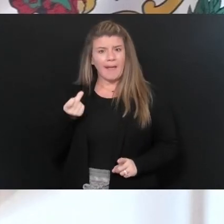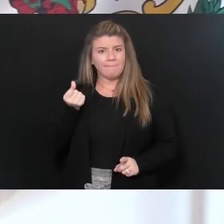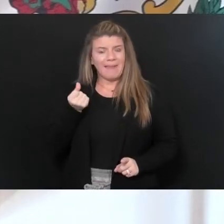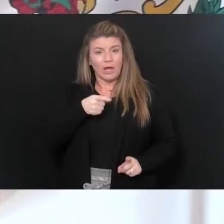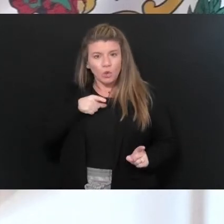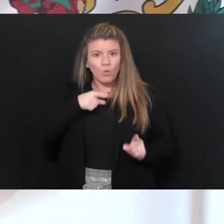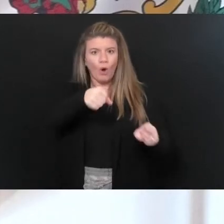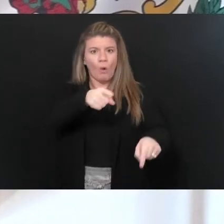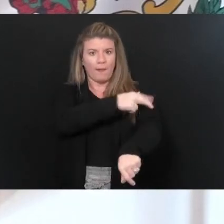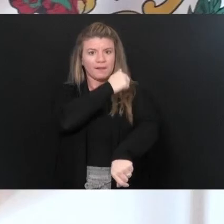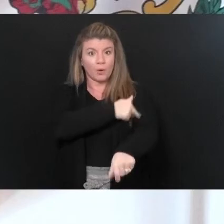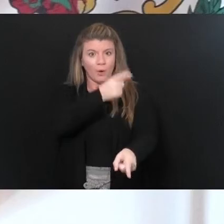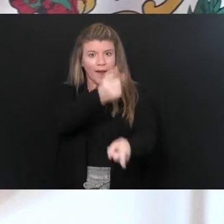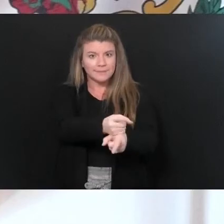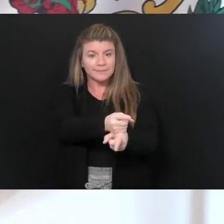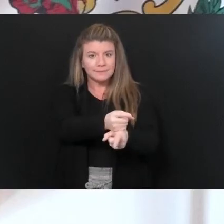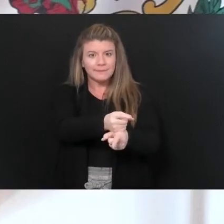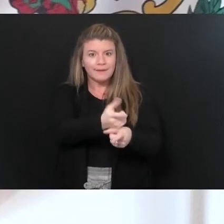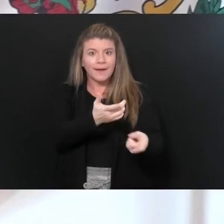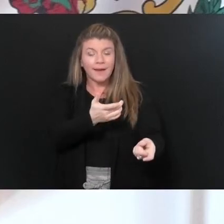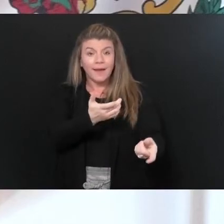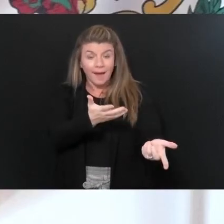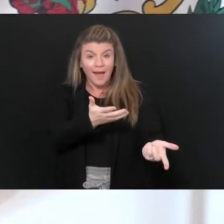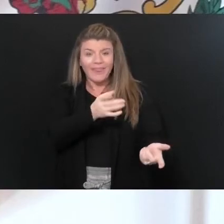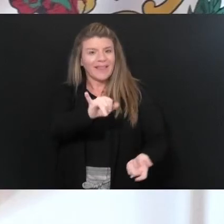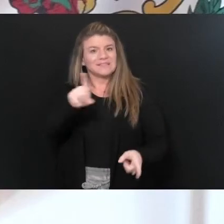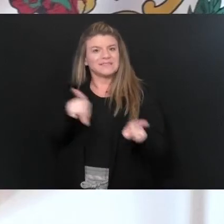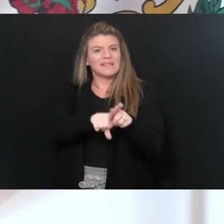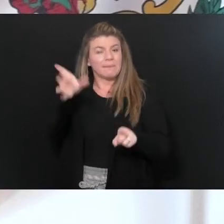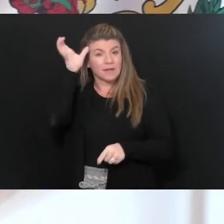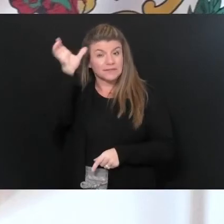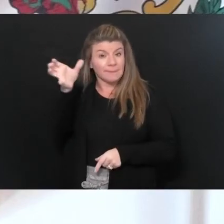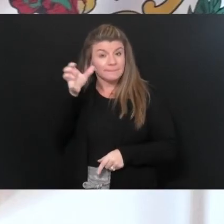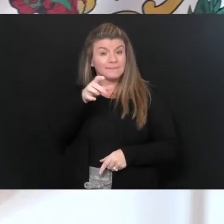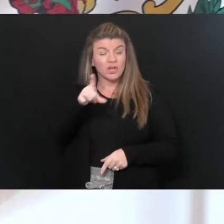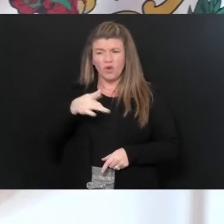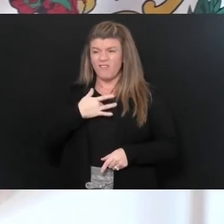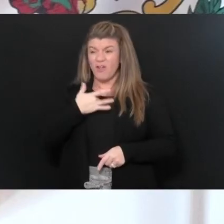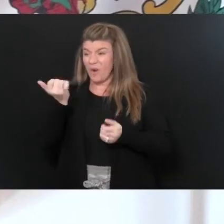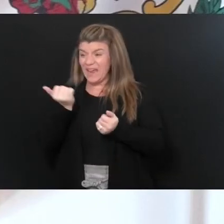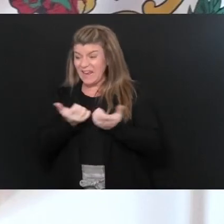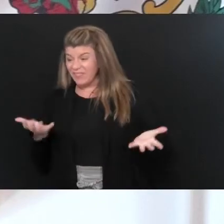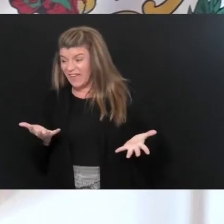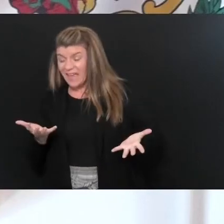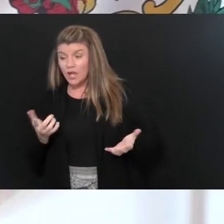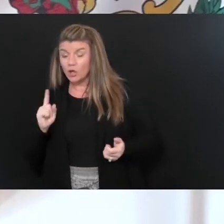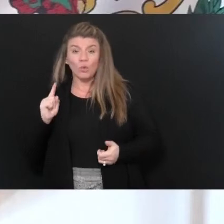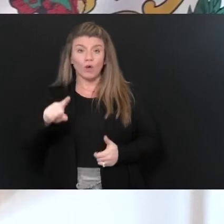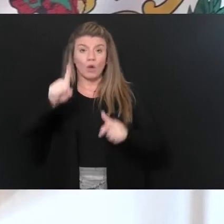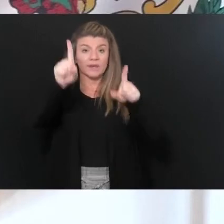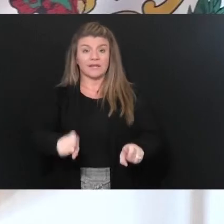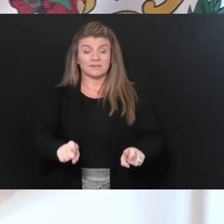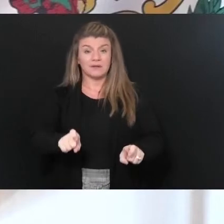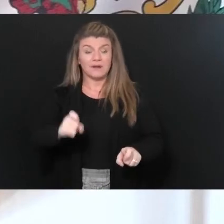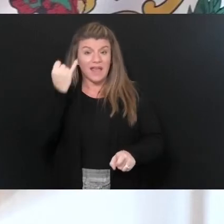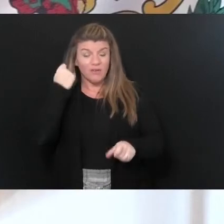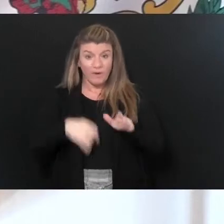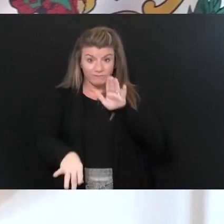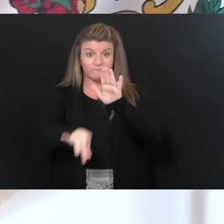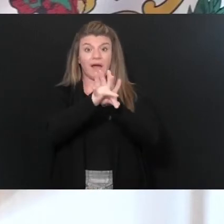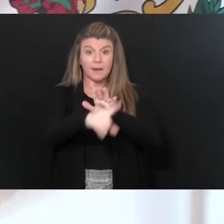tested. If you're tested and we find it, we'll get rid of it to the very, very best of all of our